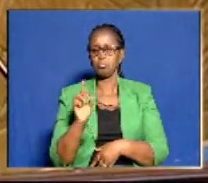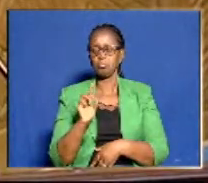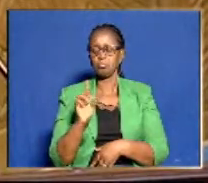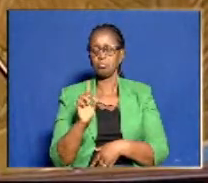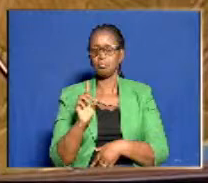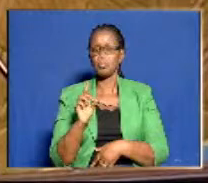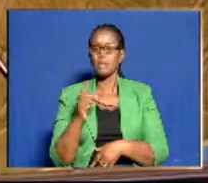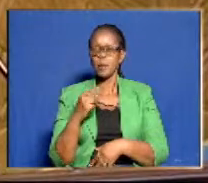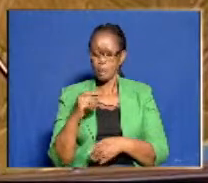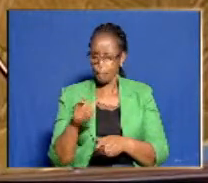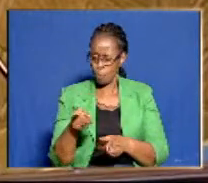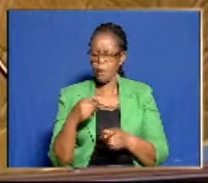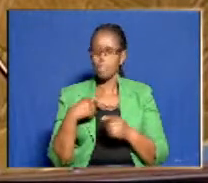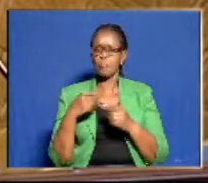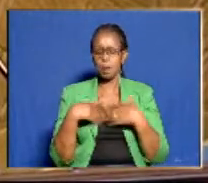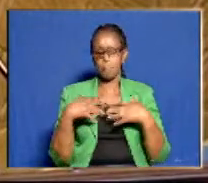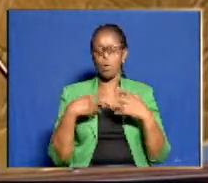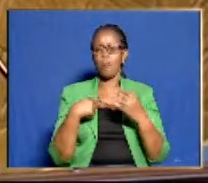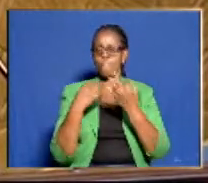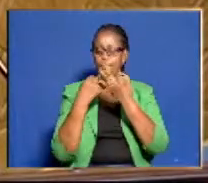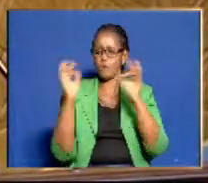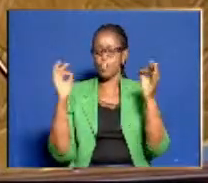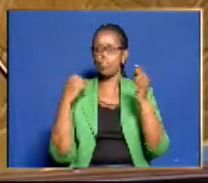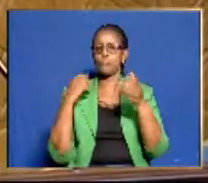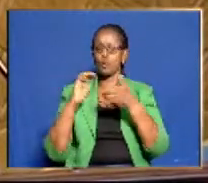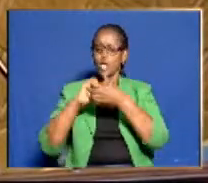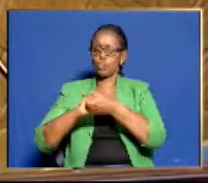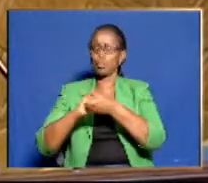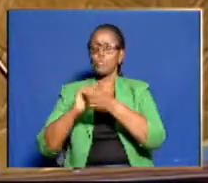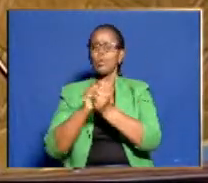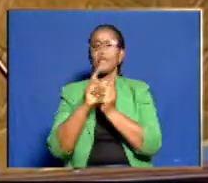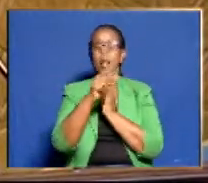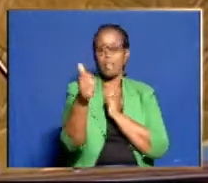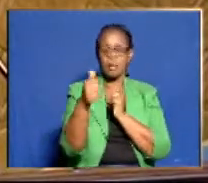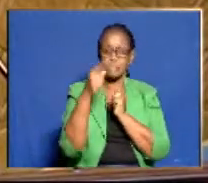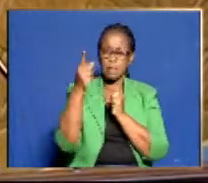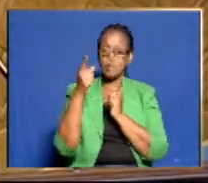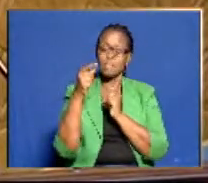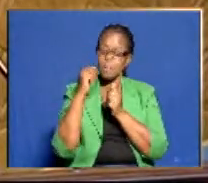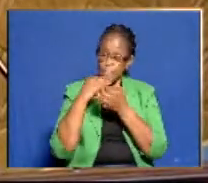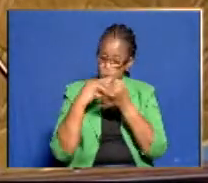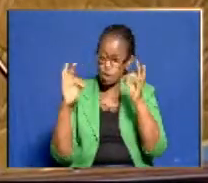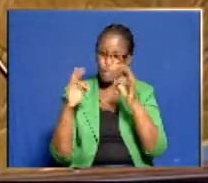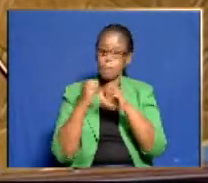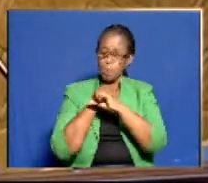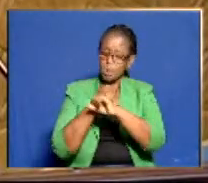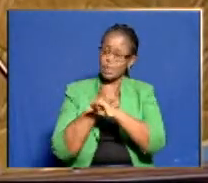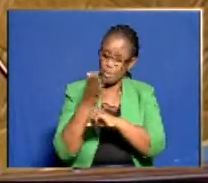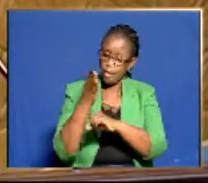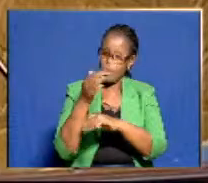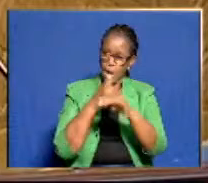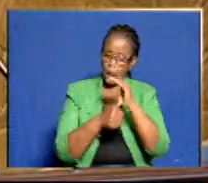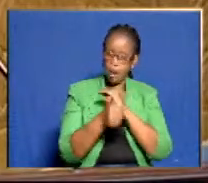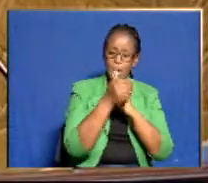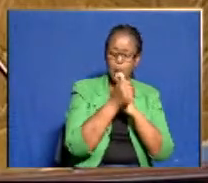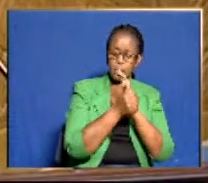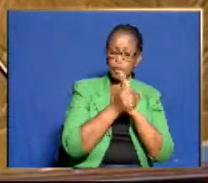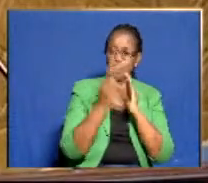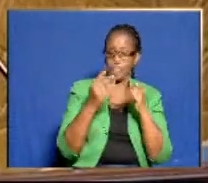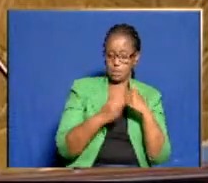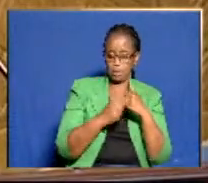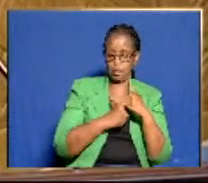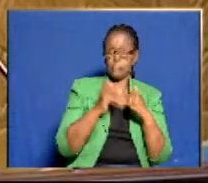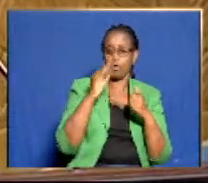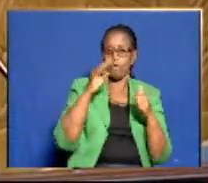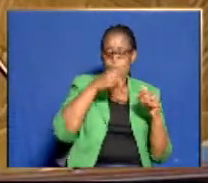the freedom of association is protected under Article 36 of our own Constitution. And every one of us